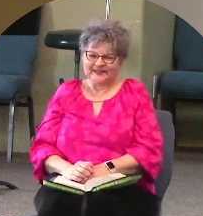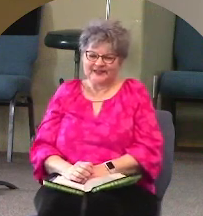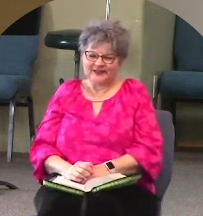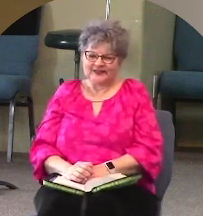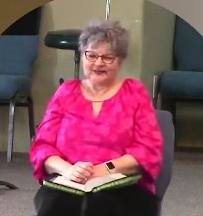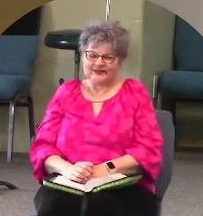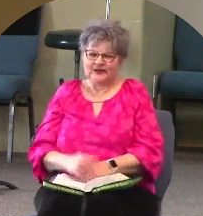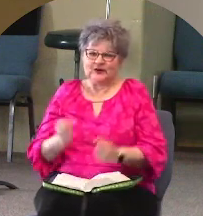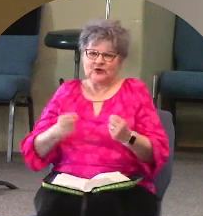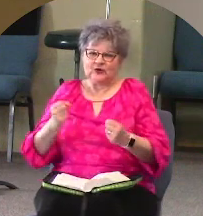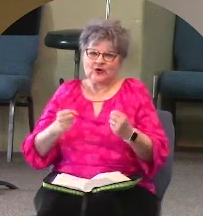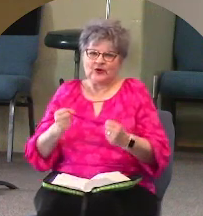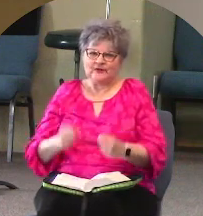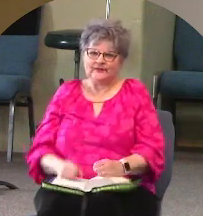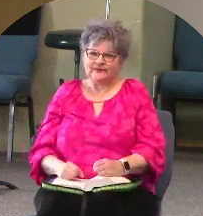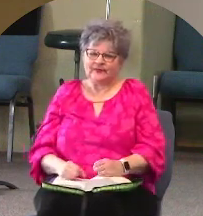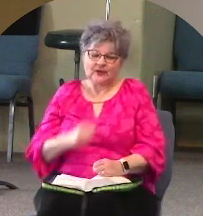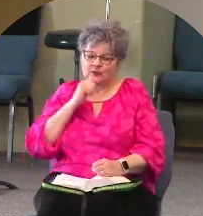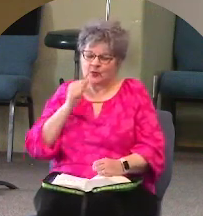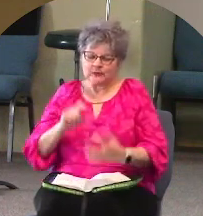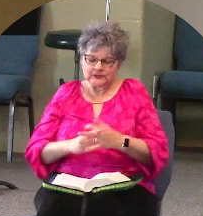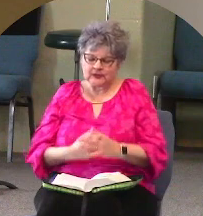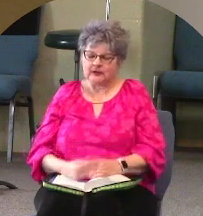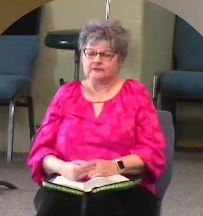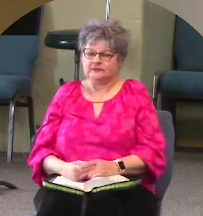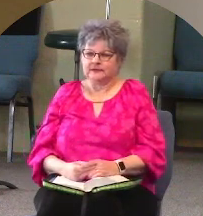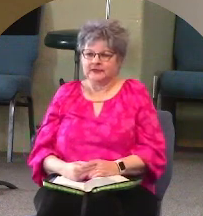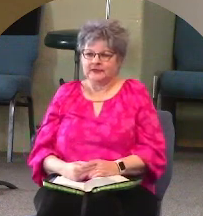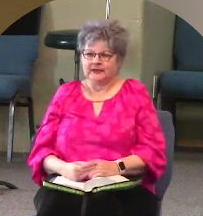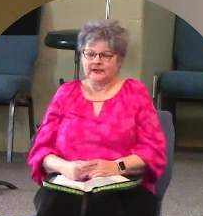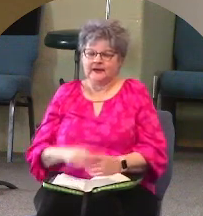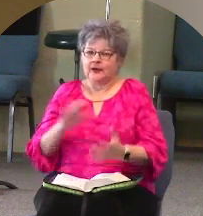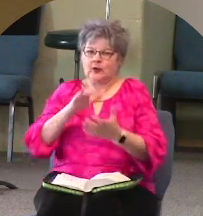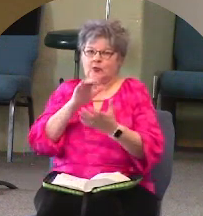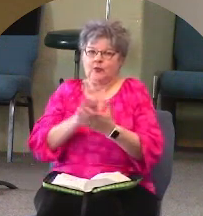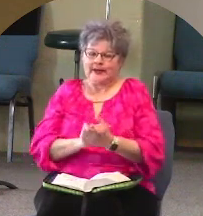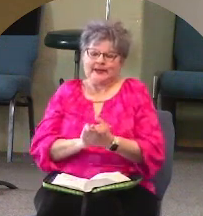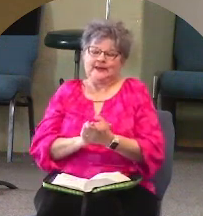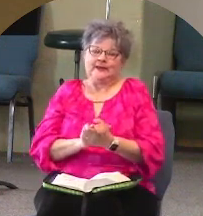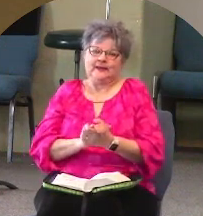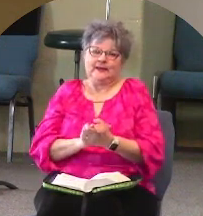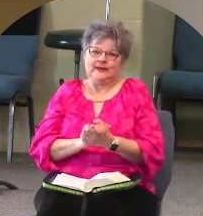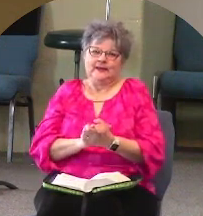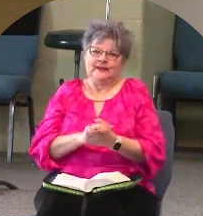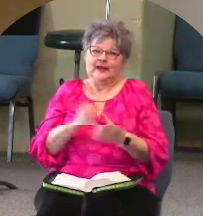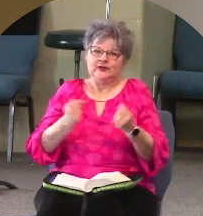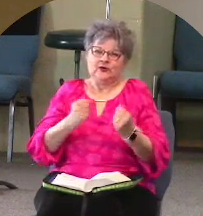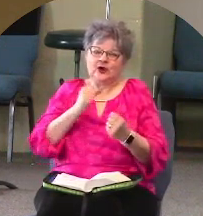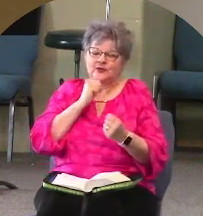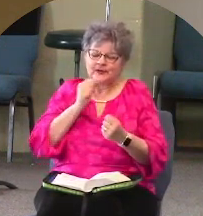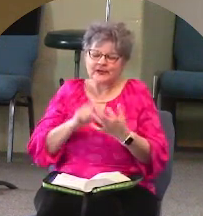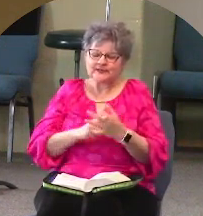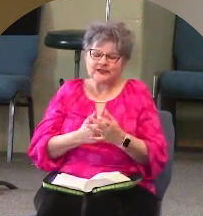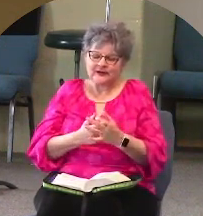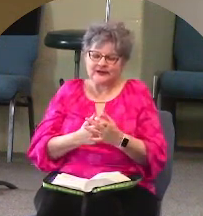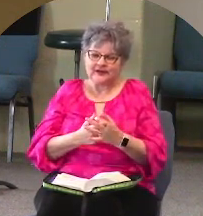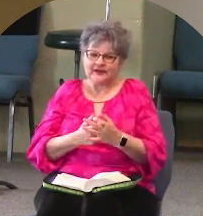A car, you know, just won't start. Your wedding and your car won't start. Oh, and